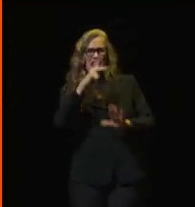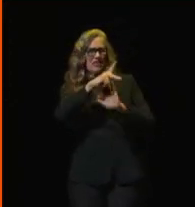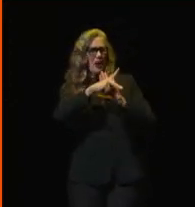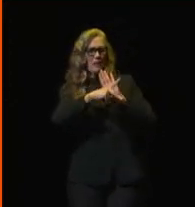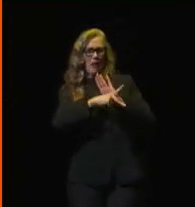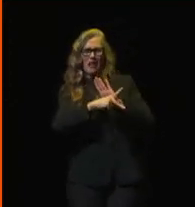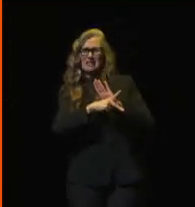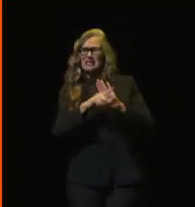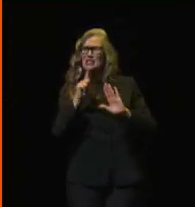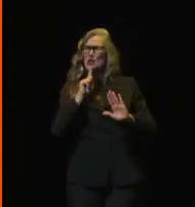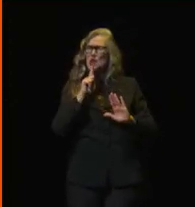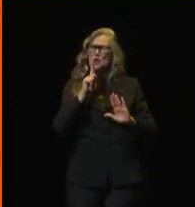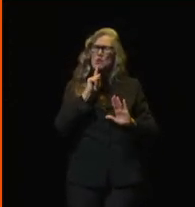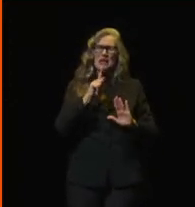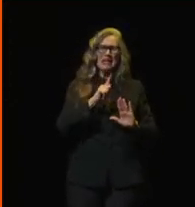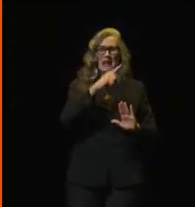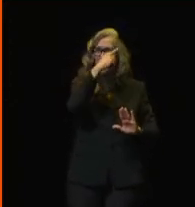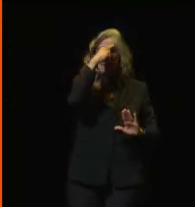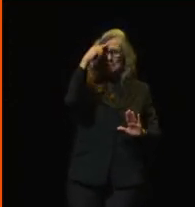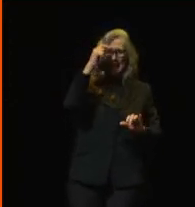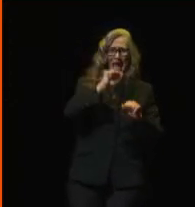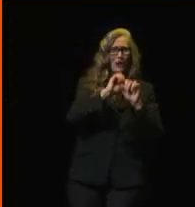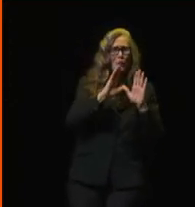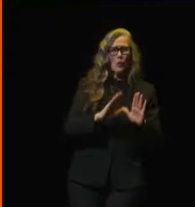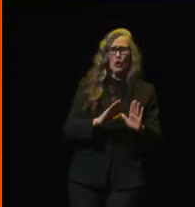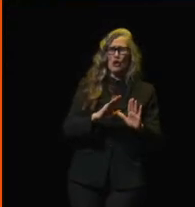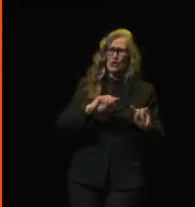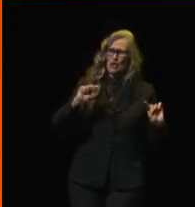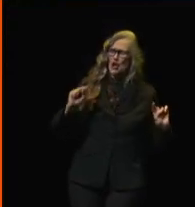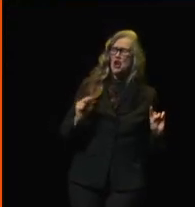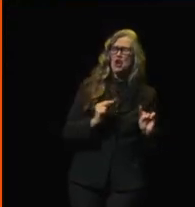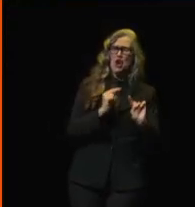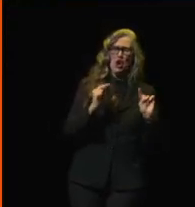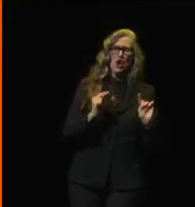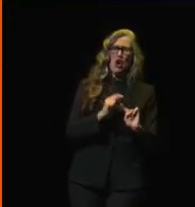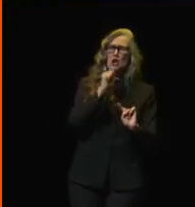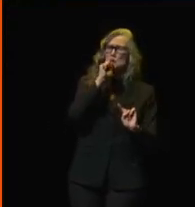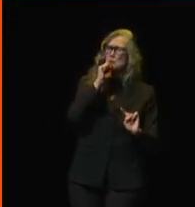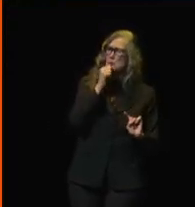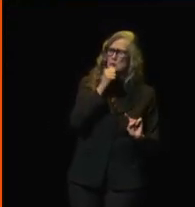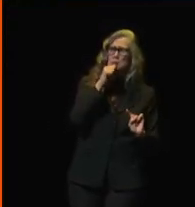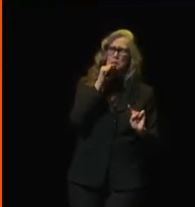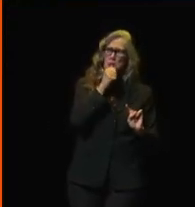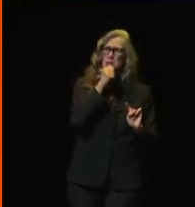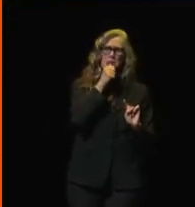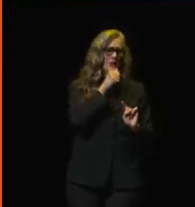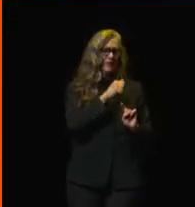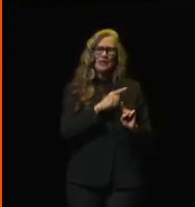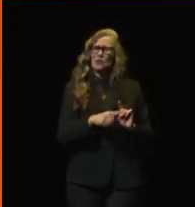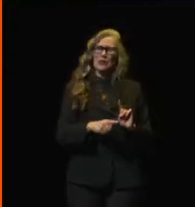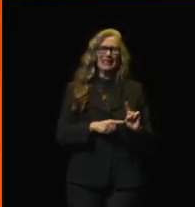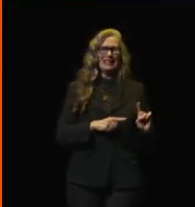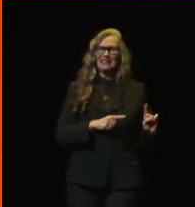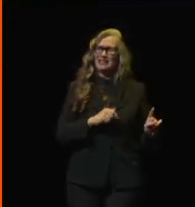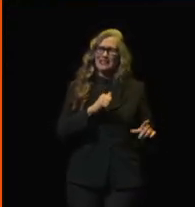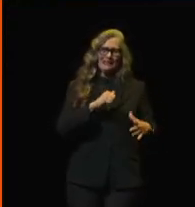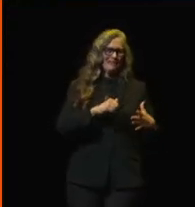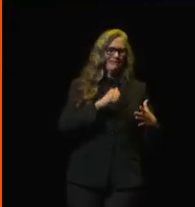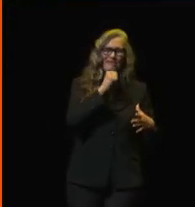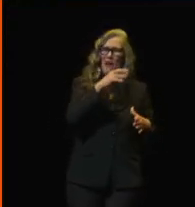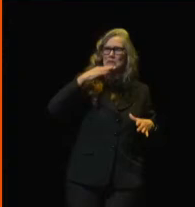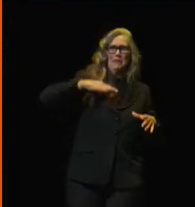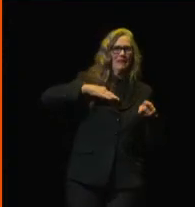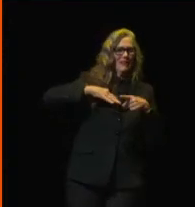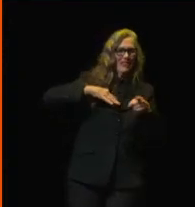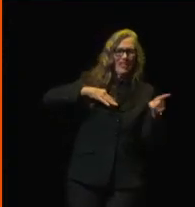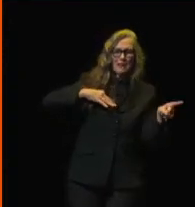most, a point that Ady drove home with relentless determination. With Ady leading the